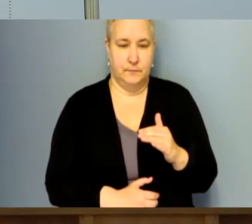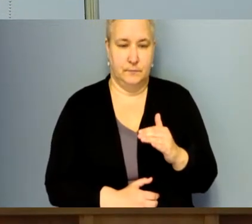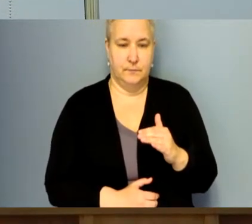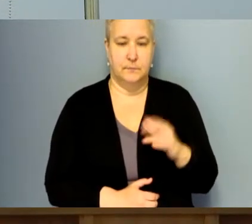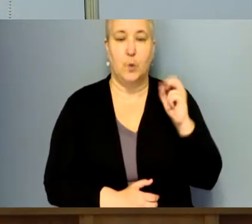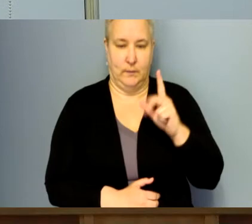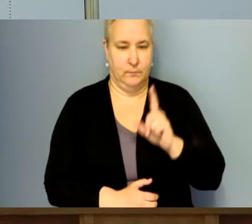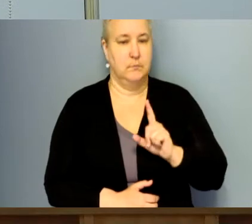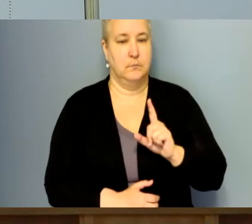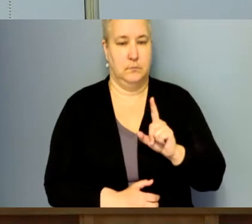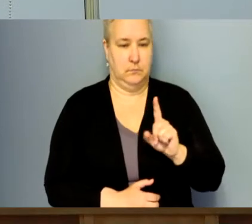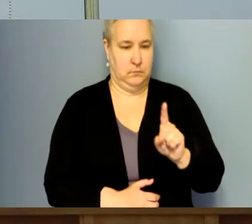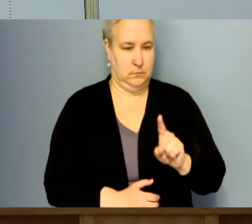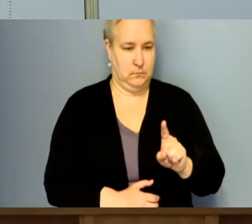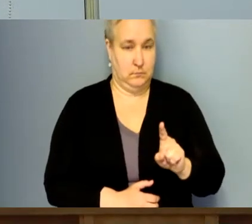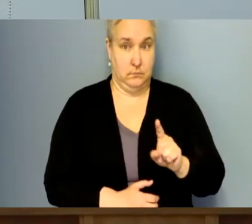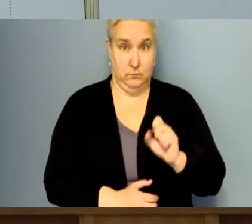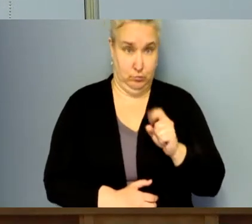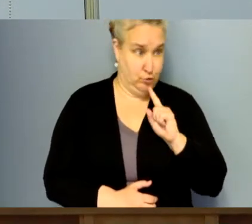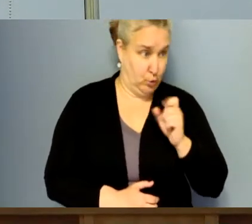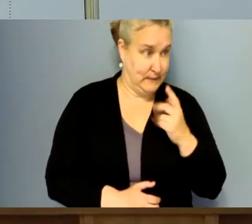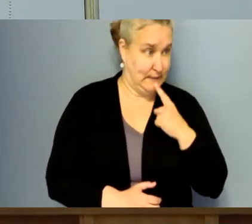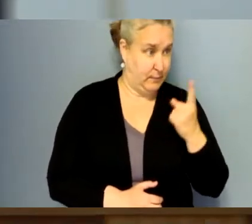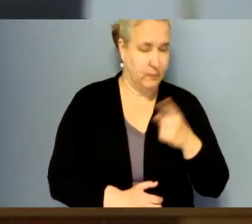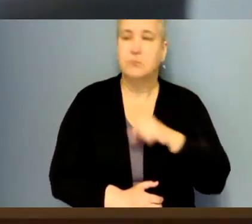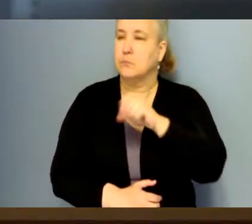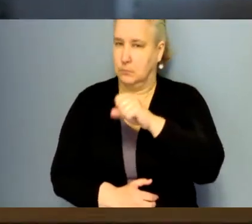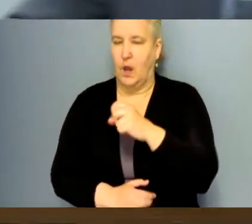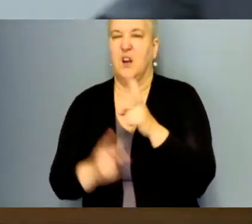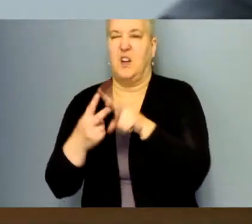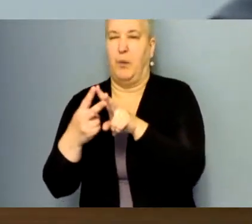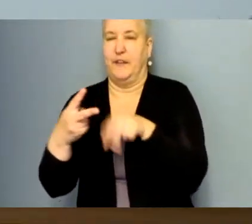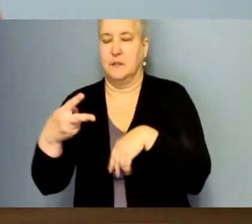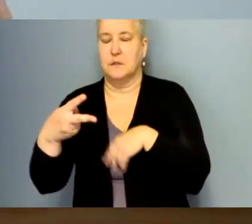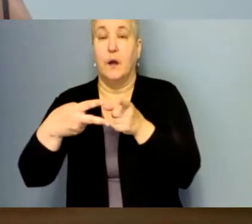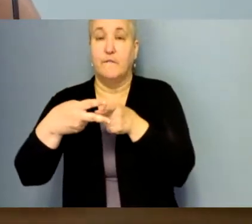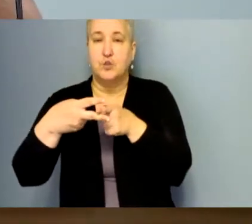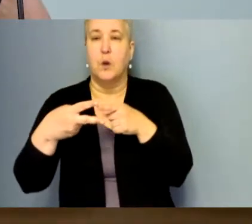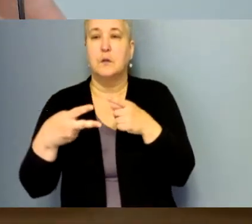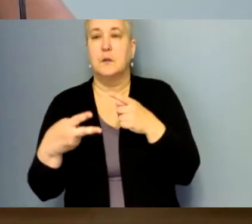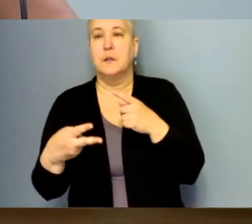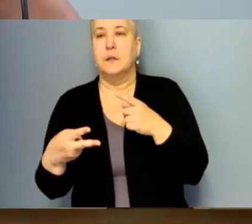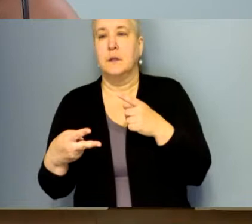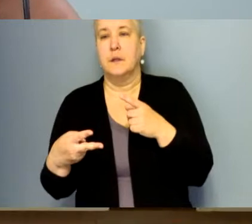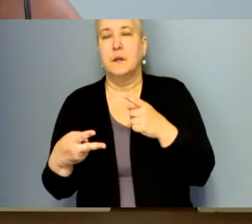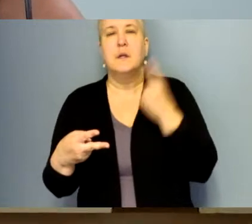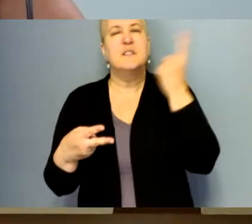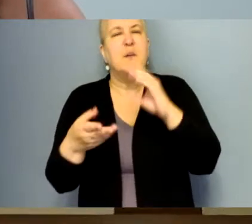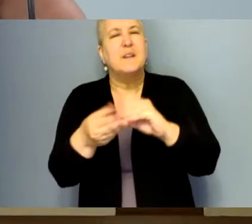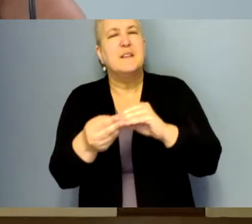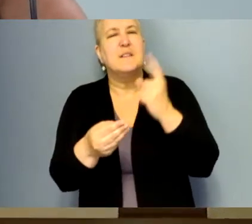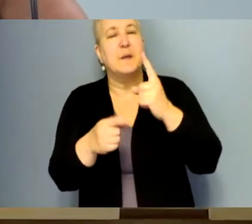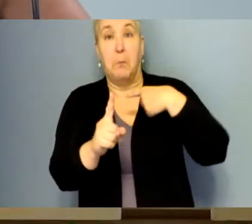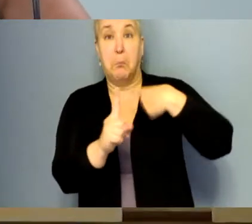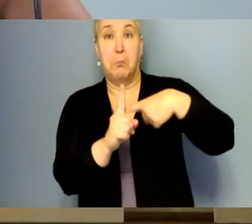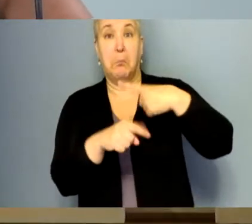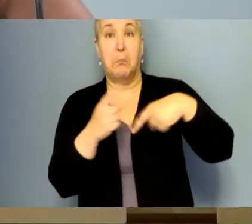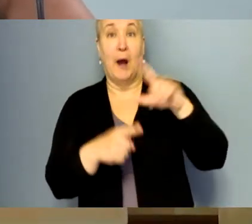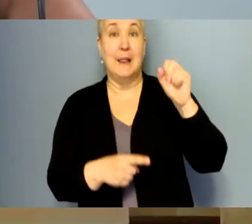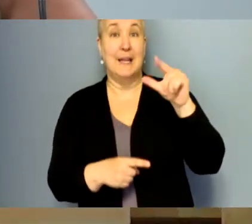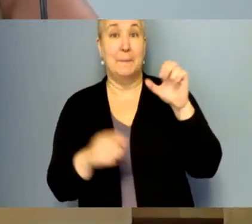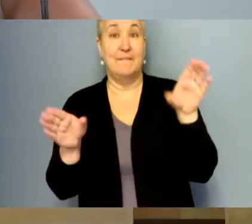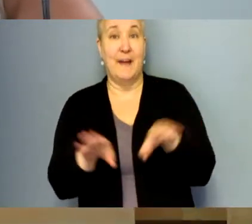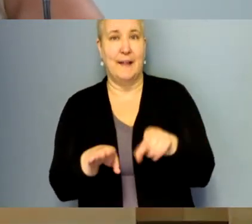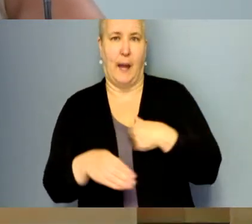Okay. Sure, you want to say? Just a couple things. The first one was somebody had said something positive about Lenape Valley,